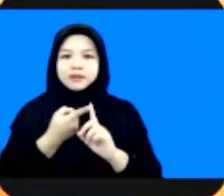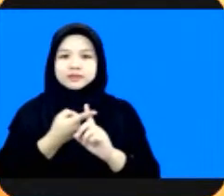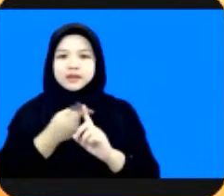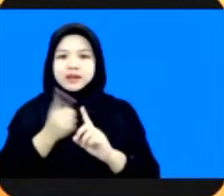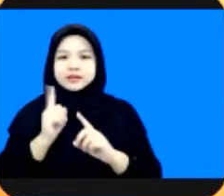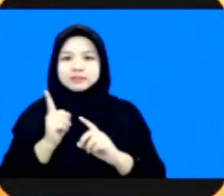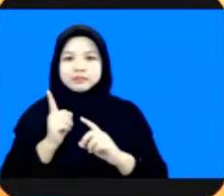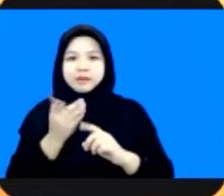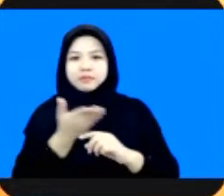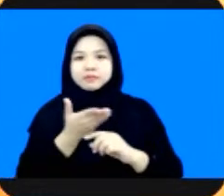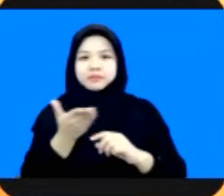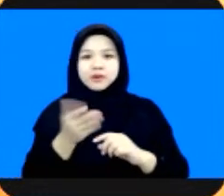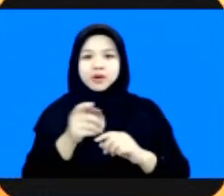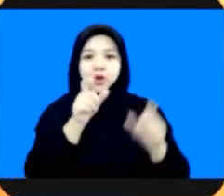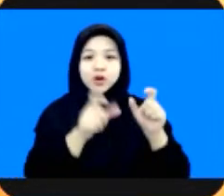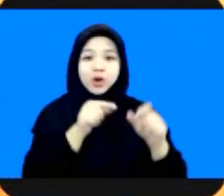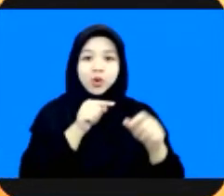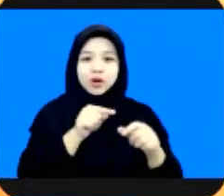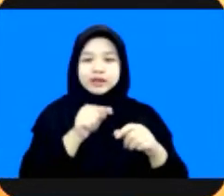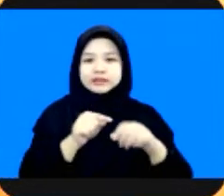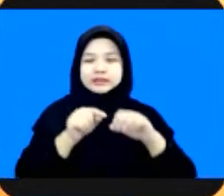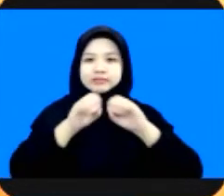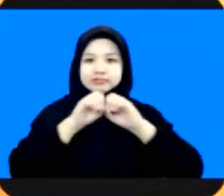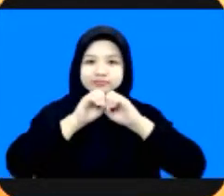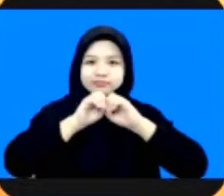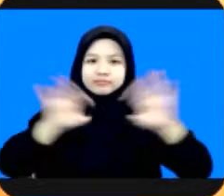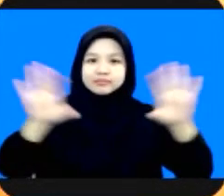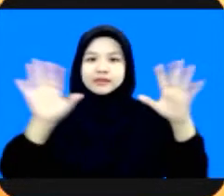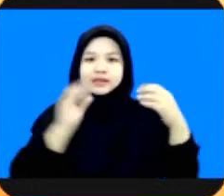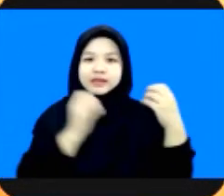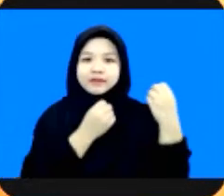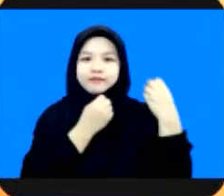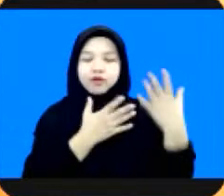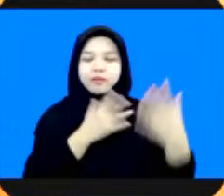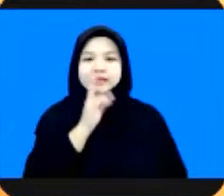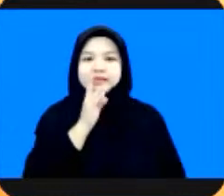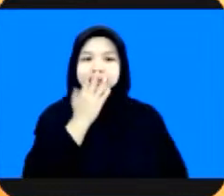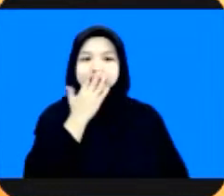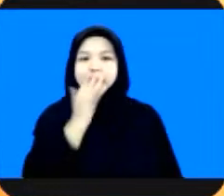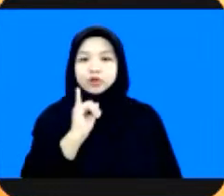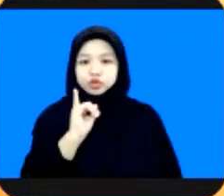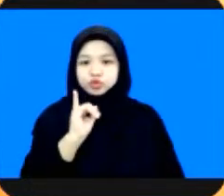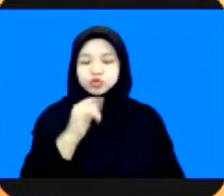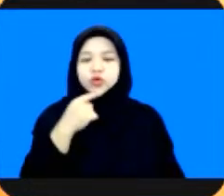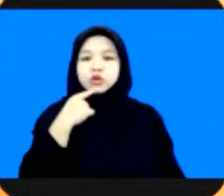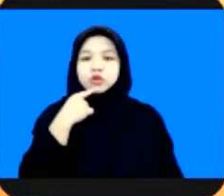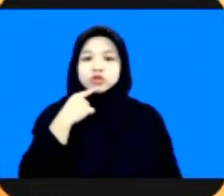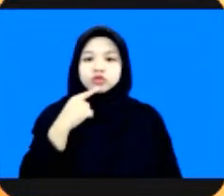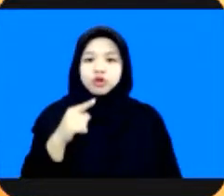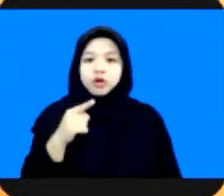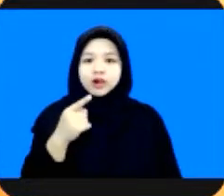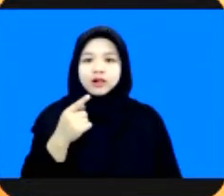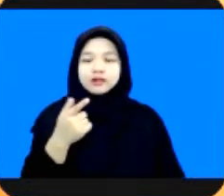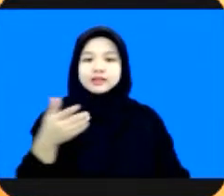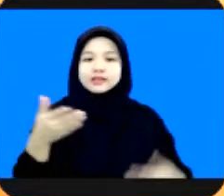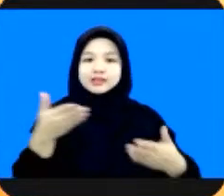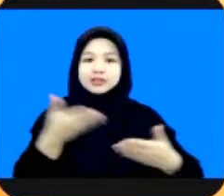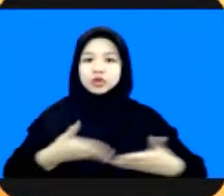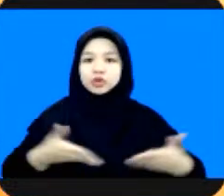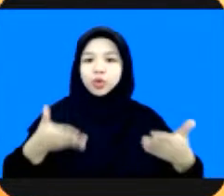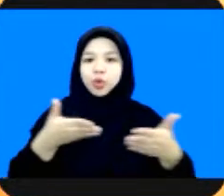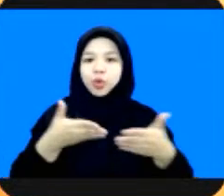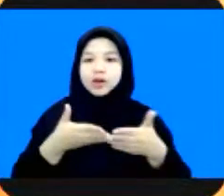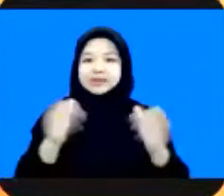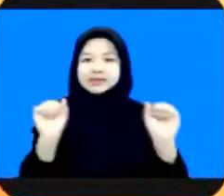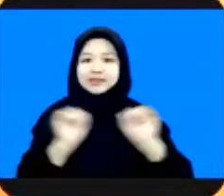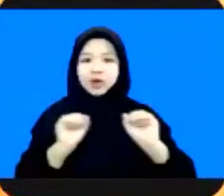about state of emergency and the new constitution that the military junta